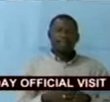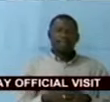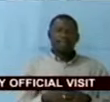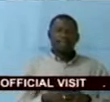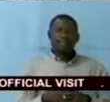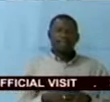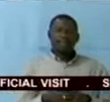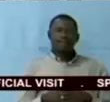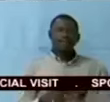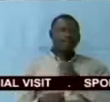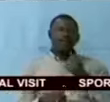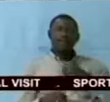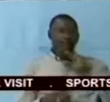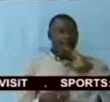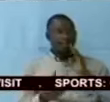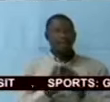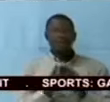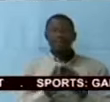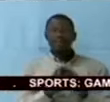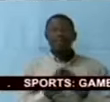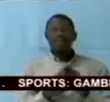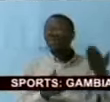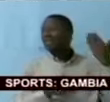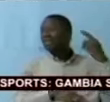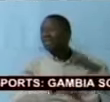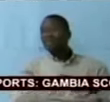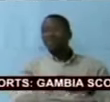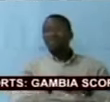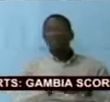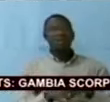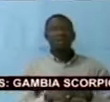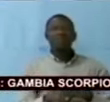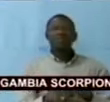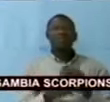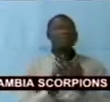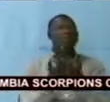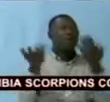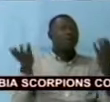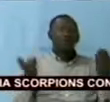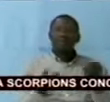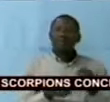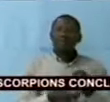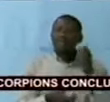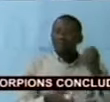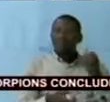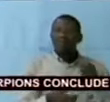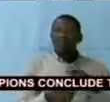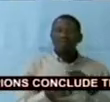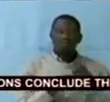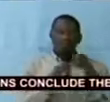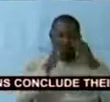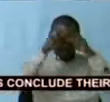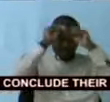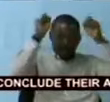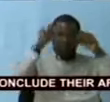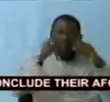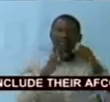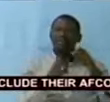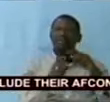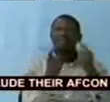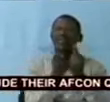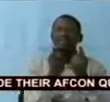And the belief at the time was there was a lot of theft of public resources leading.